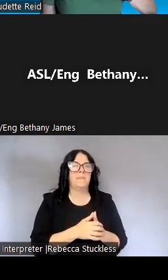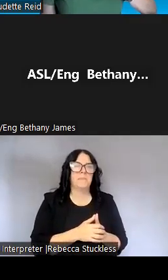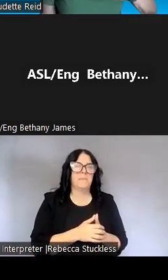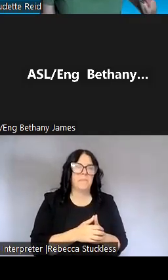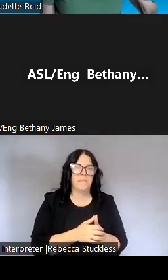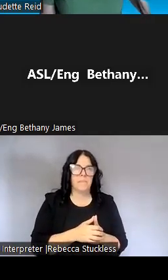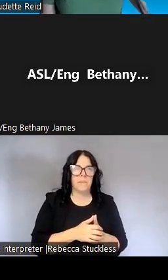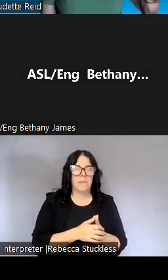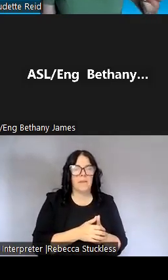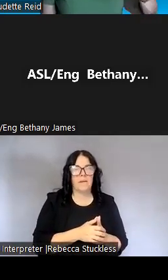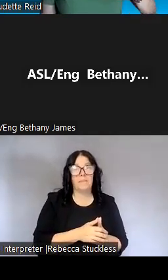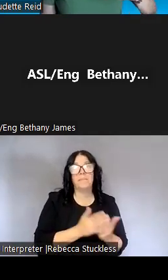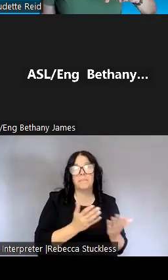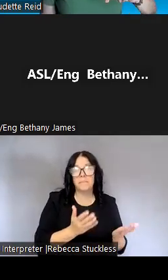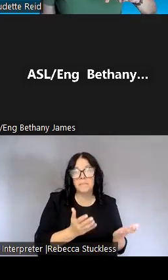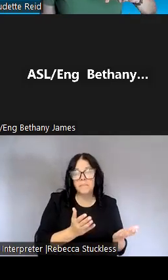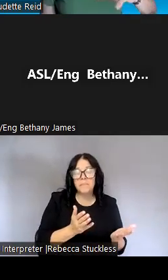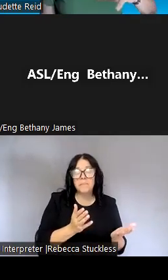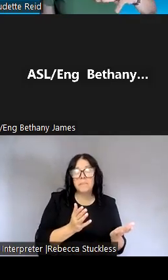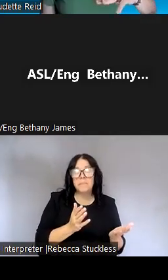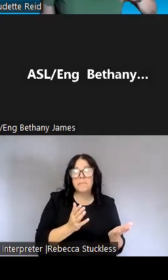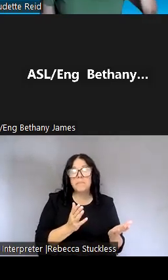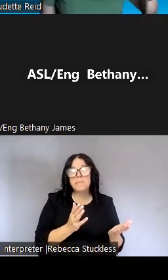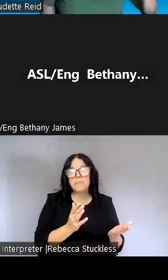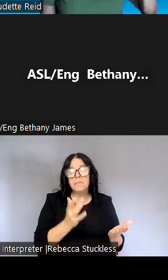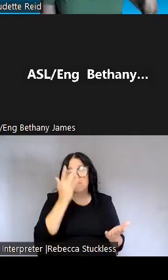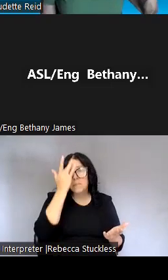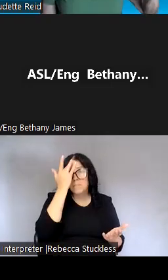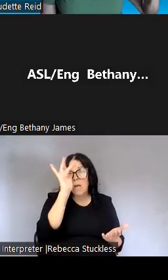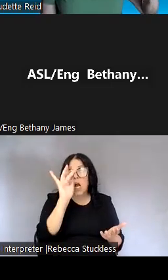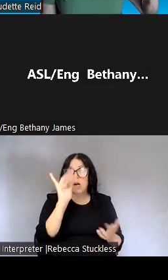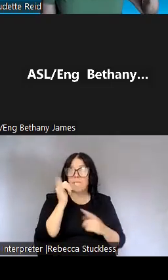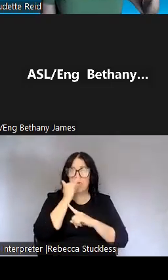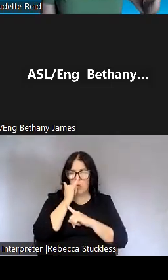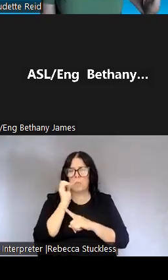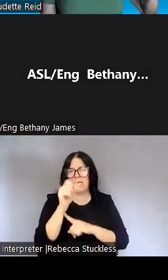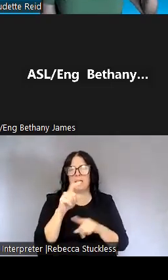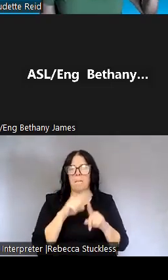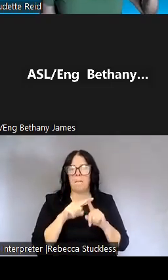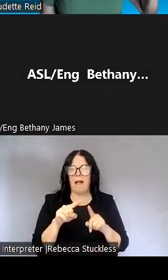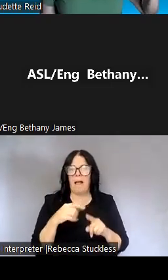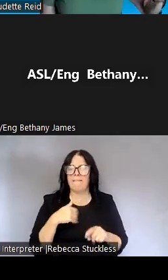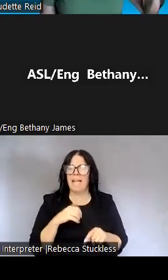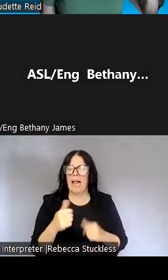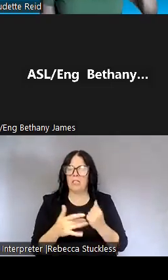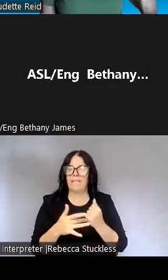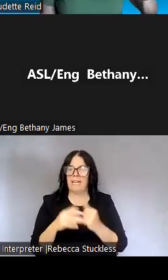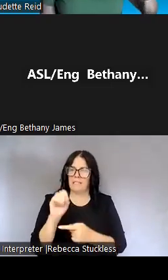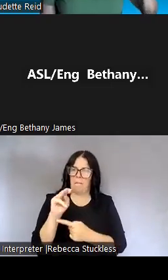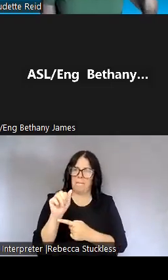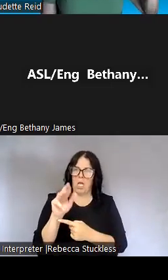Now, phones aren't the only kind of smart devices that your customers might benefit from. Smart